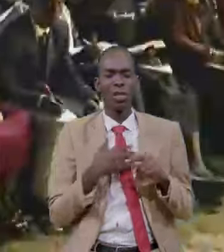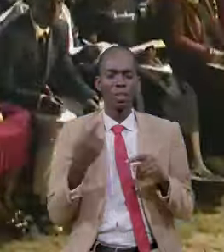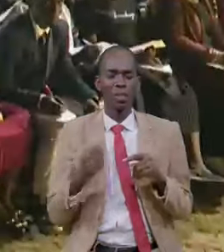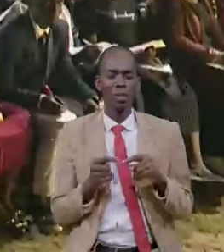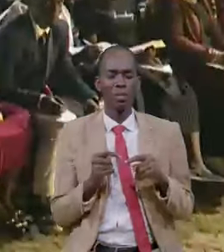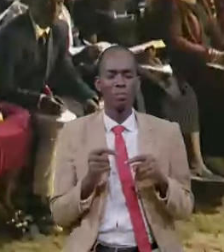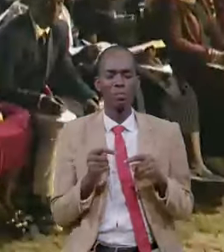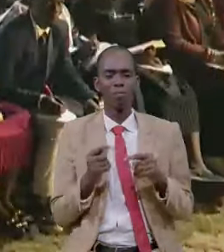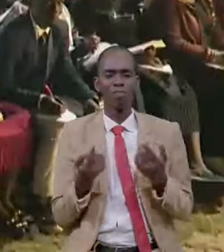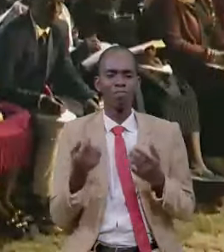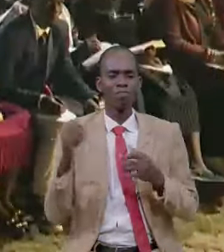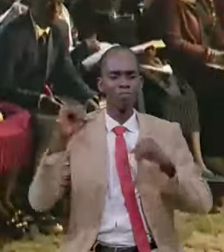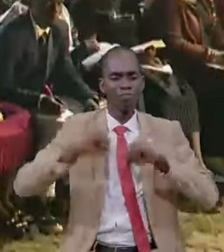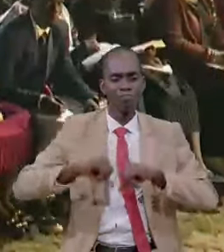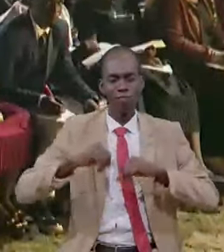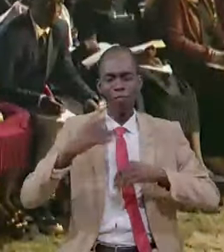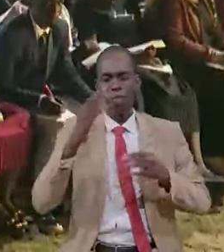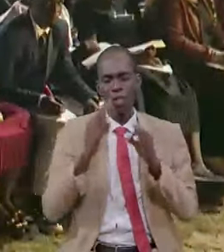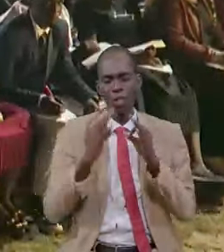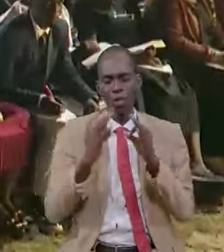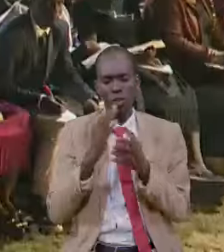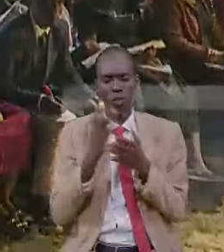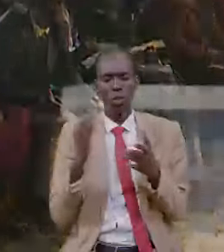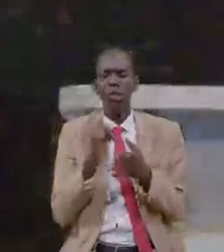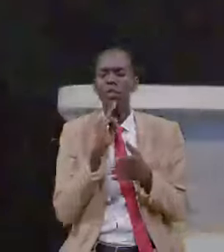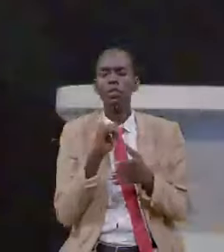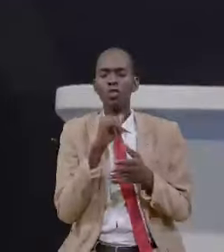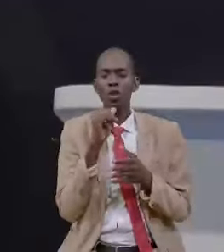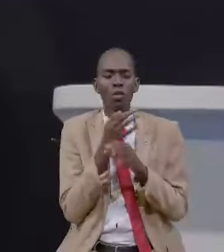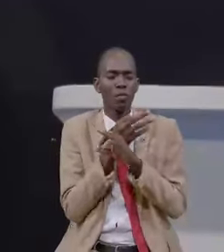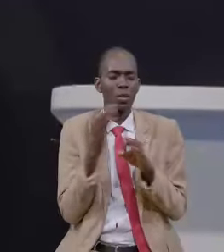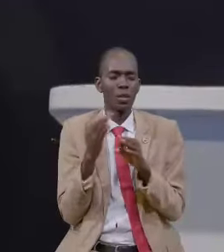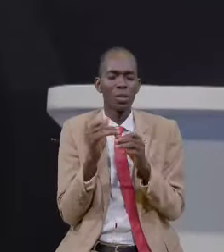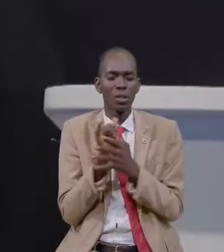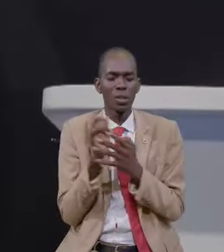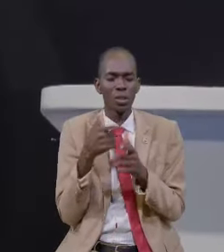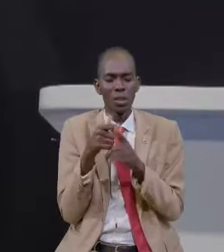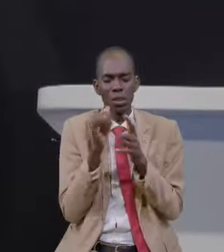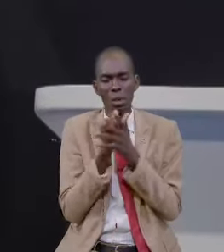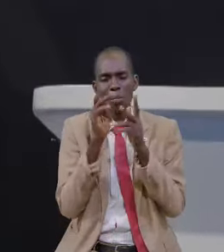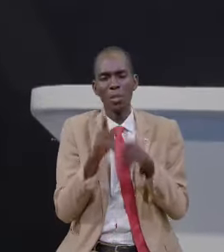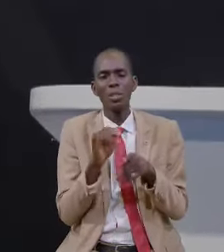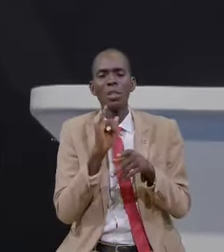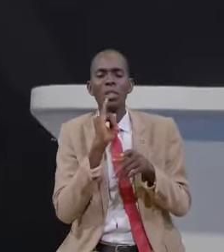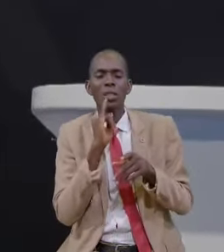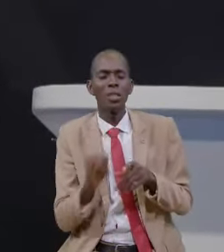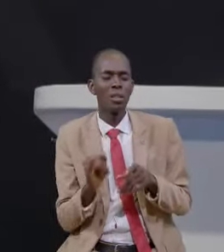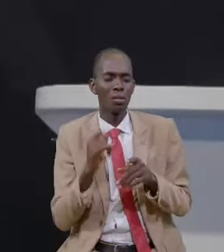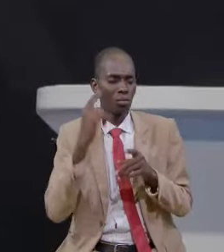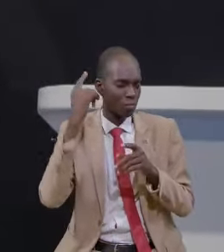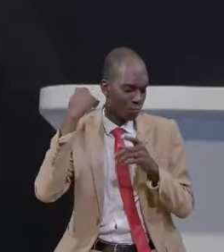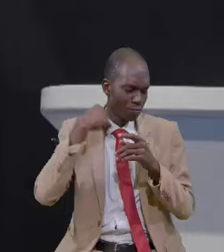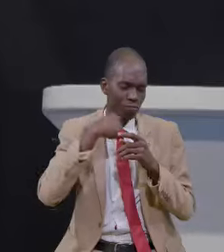is not free, is tied by the pole, at the pole. At that pole, that's